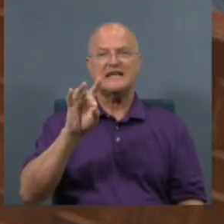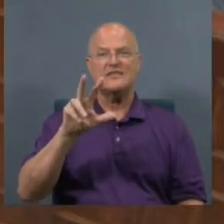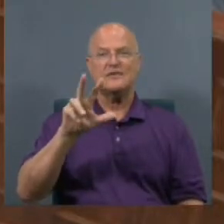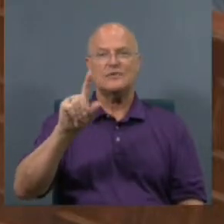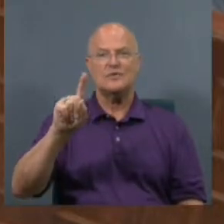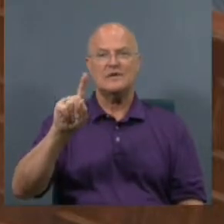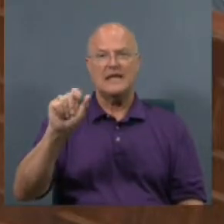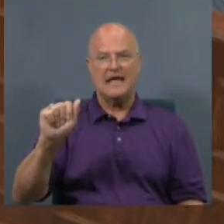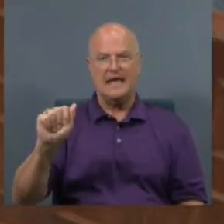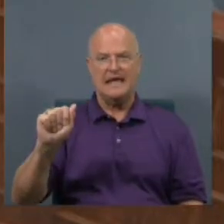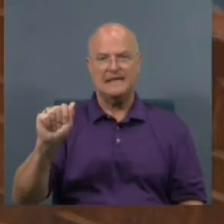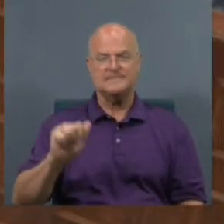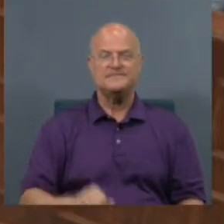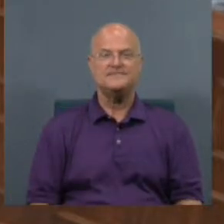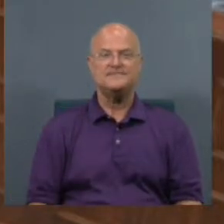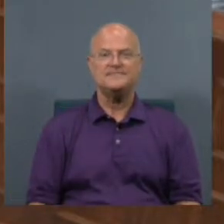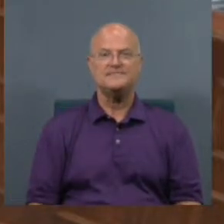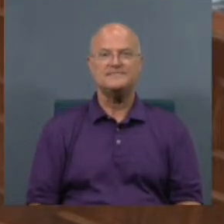Z-6831A.